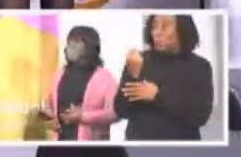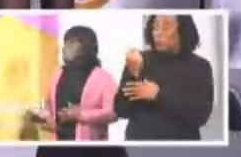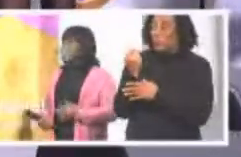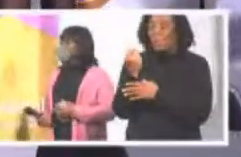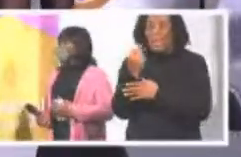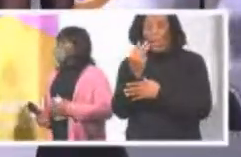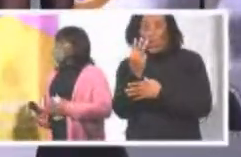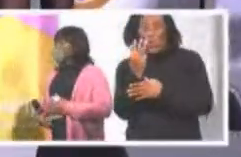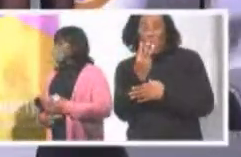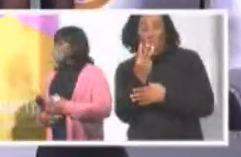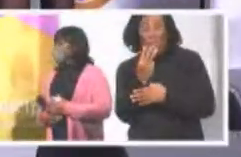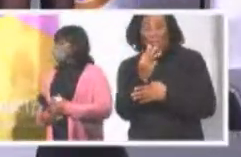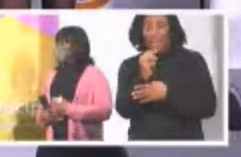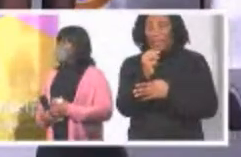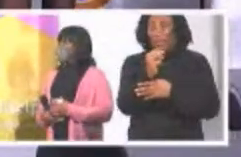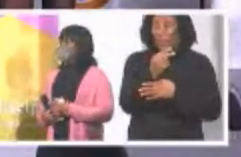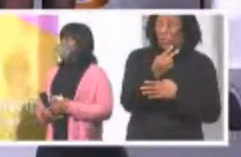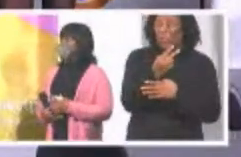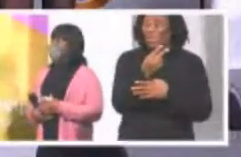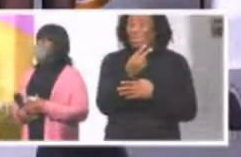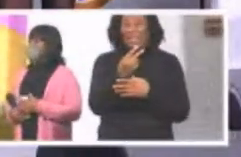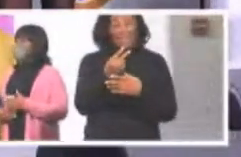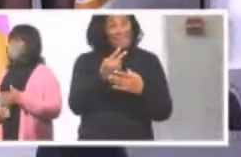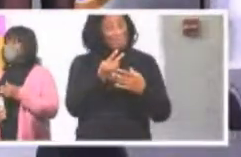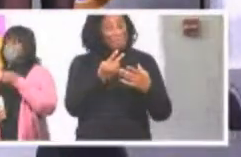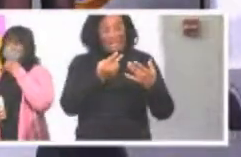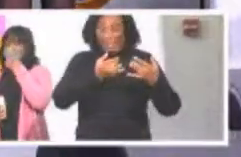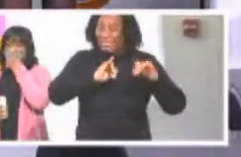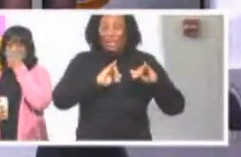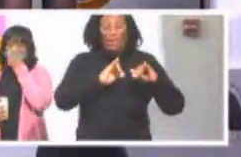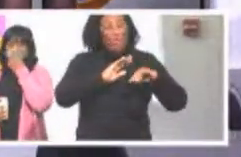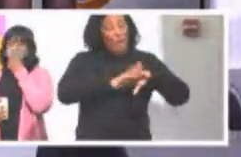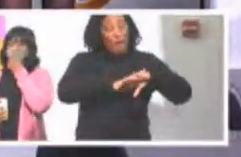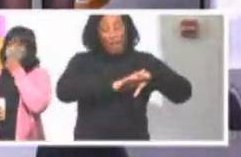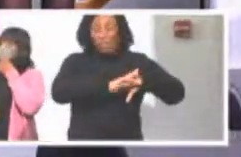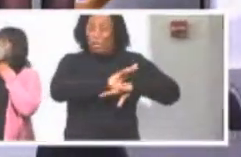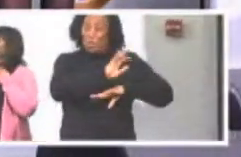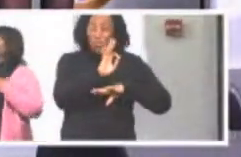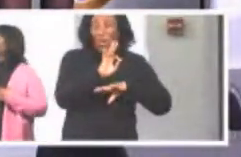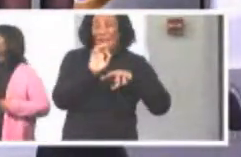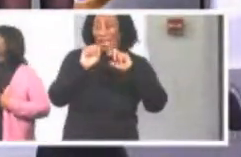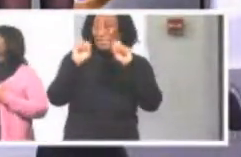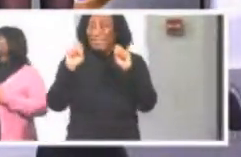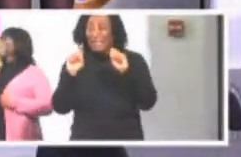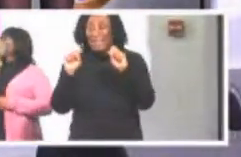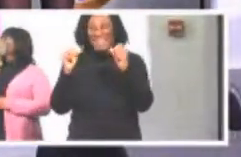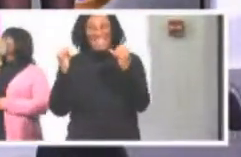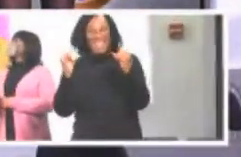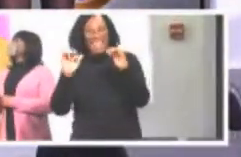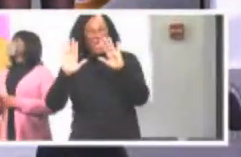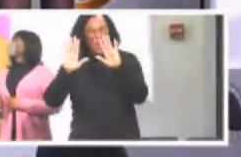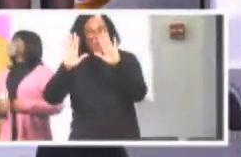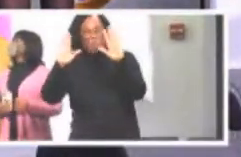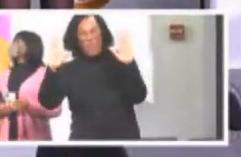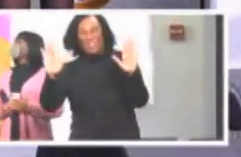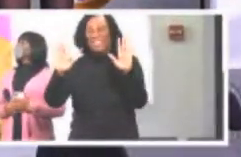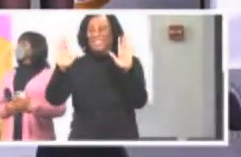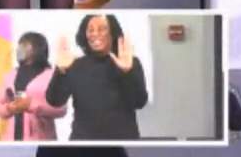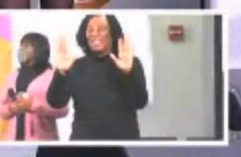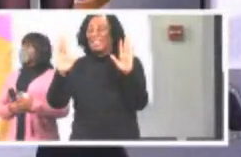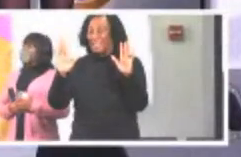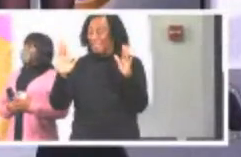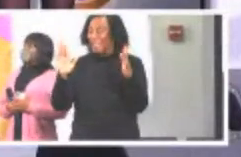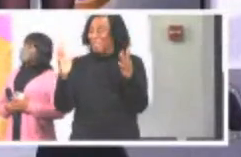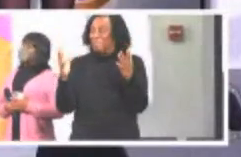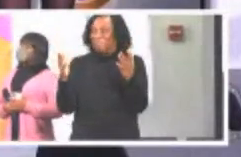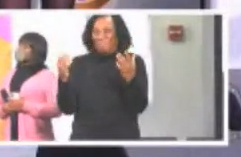Wednesday, on Thursday. I had a little bit of struggle on Thursday, on Friday, on Saturday, and now I have the opportunity to collectively